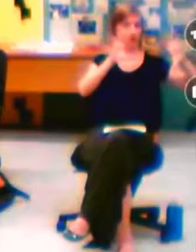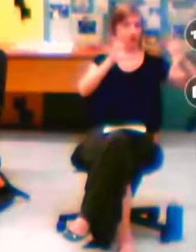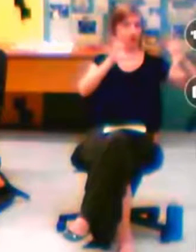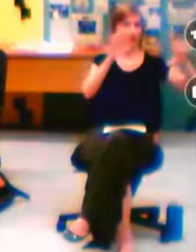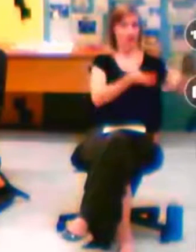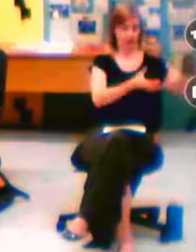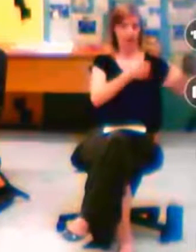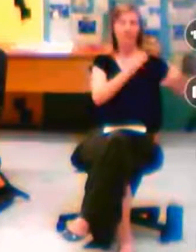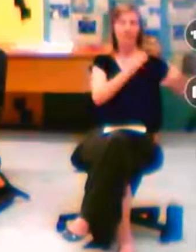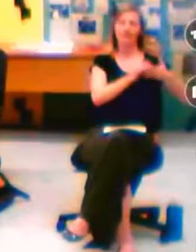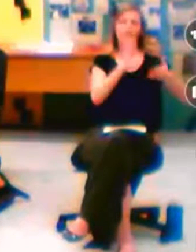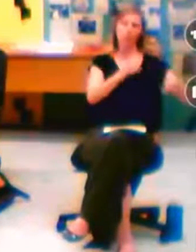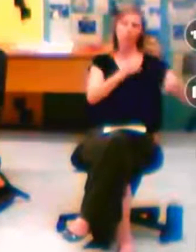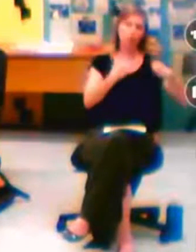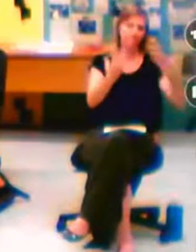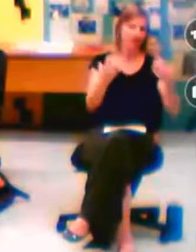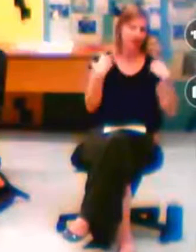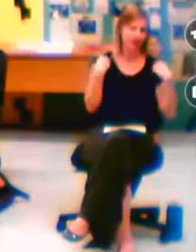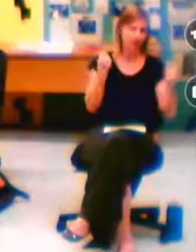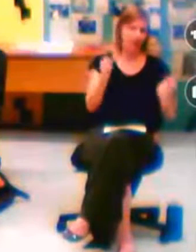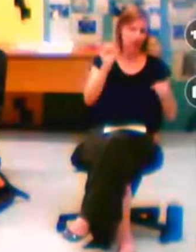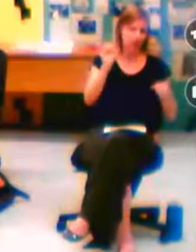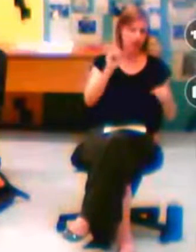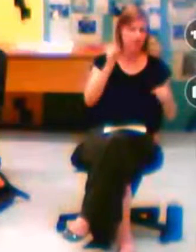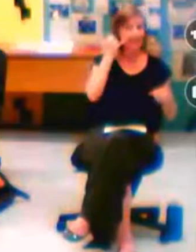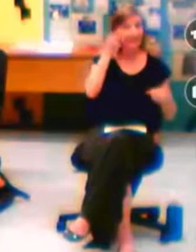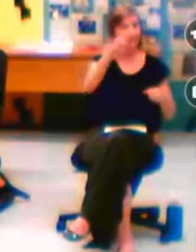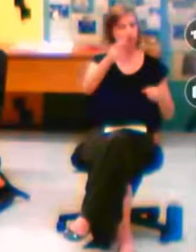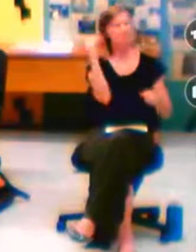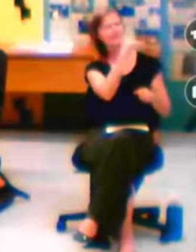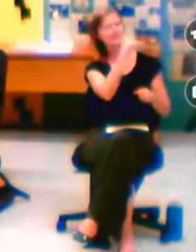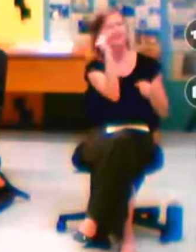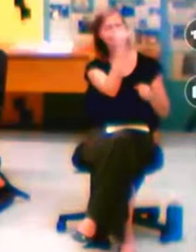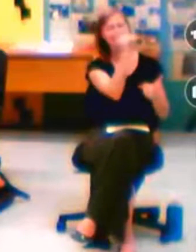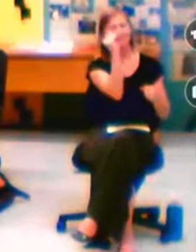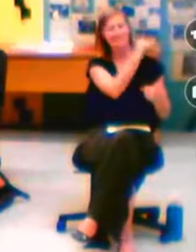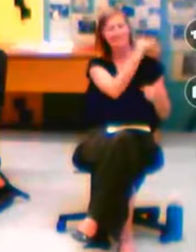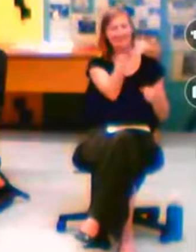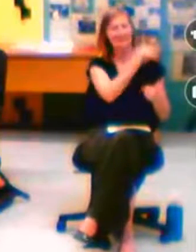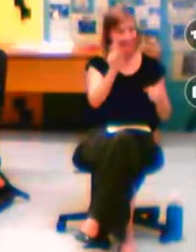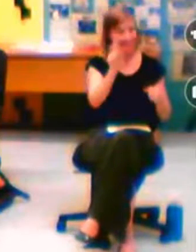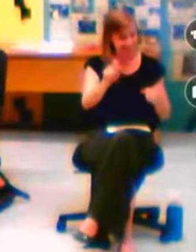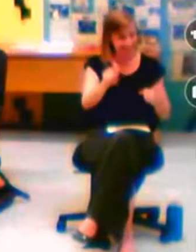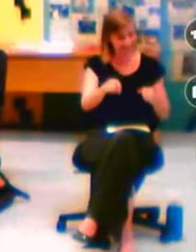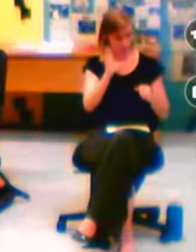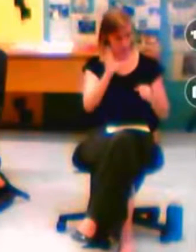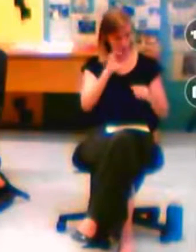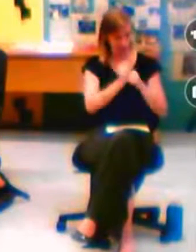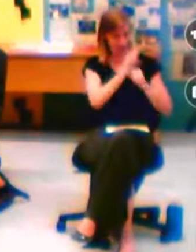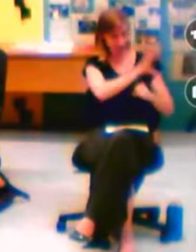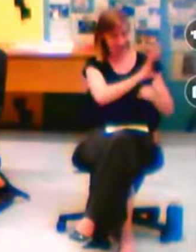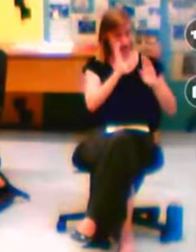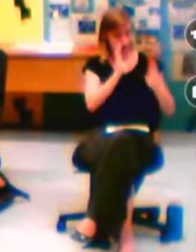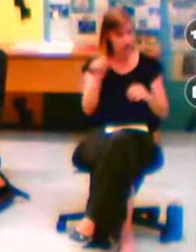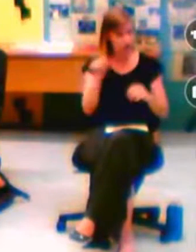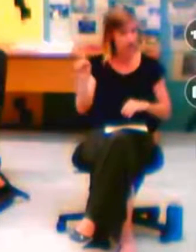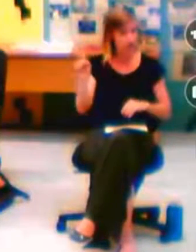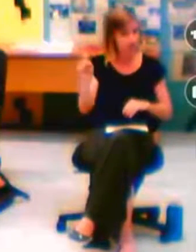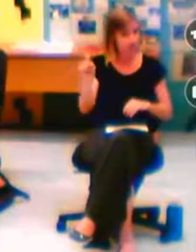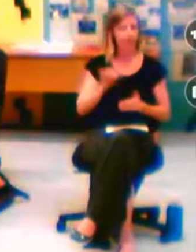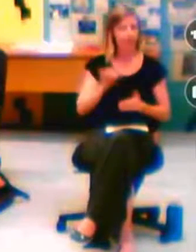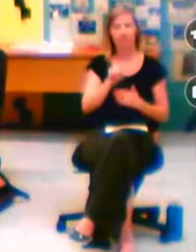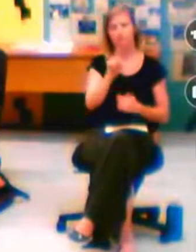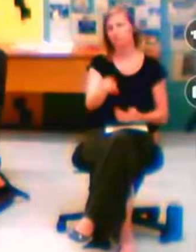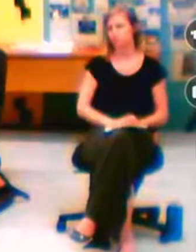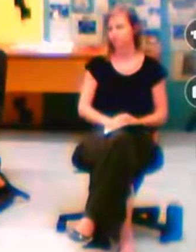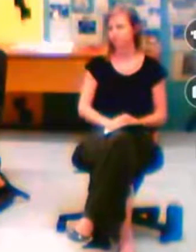matters which hospital it is, whether or not it gets enforced. What you have here is one giant entity